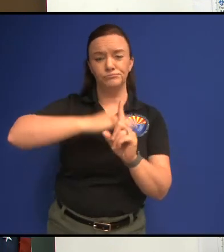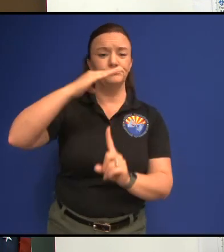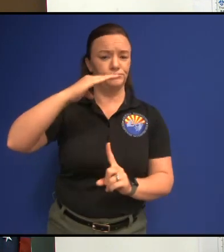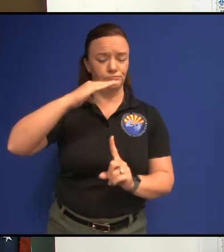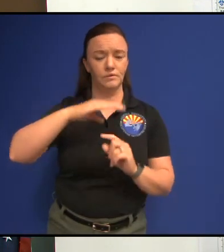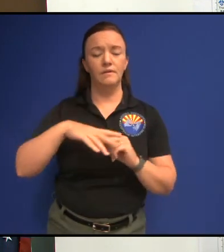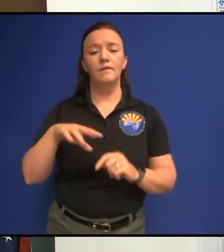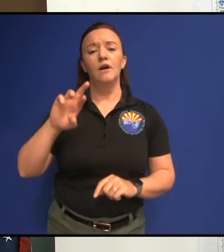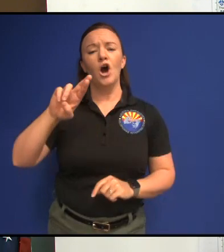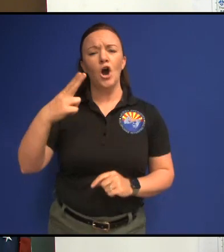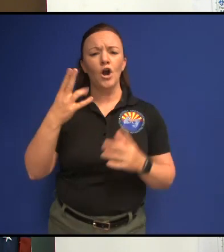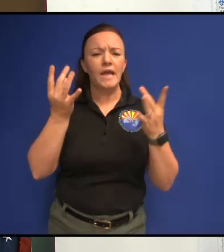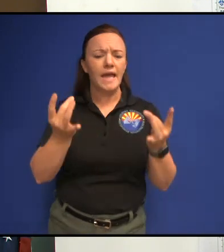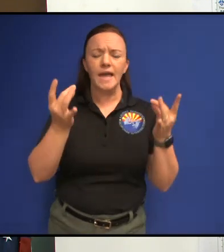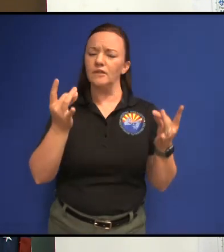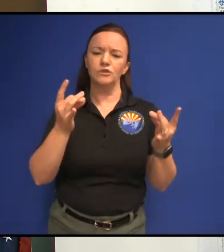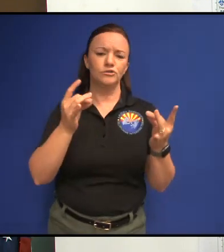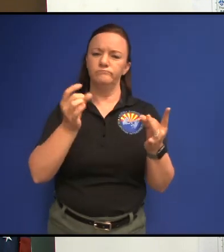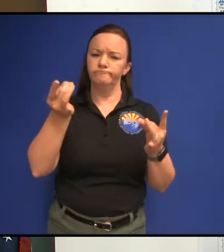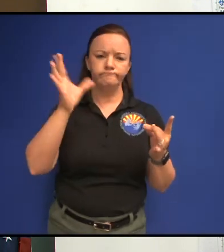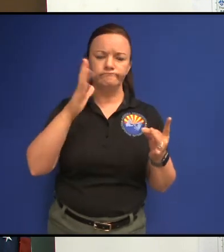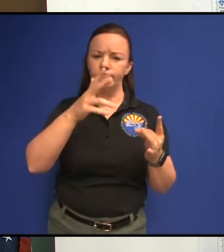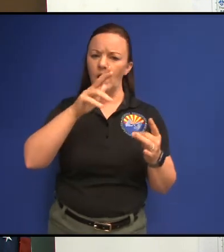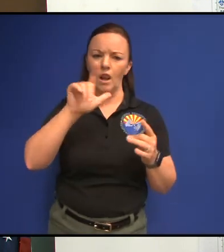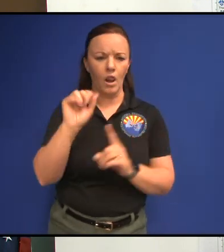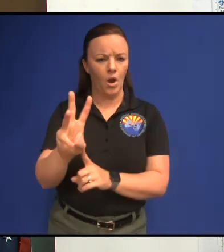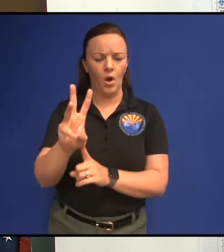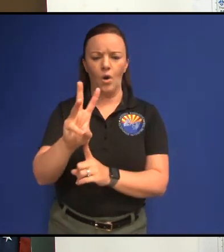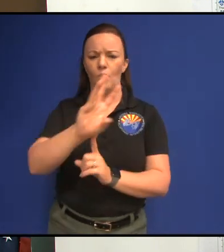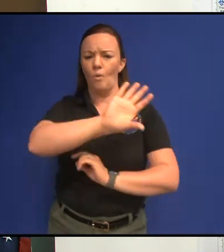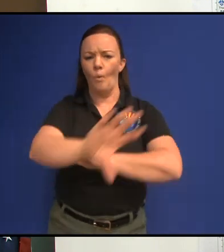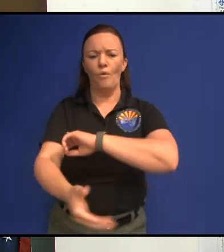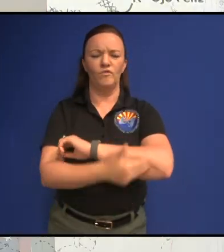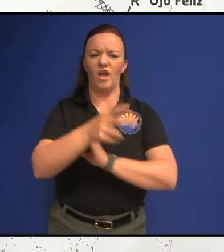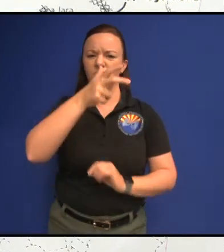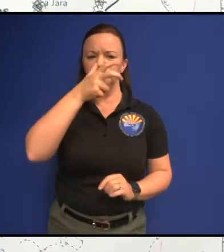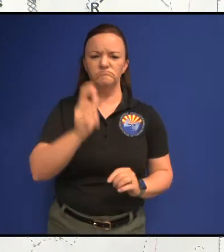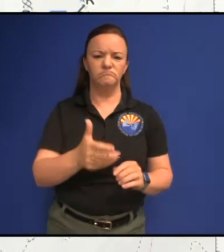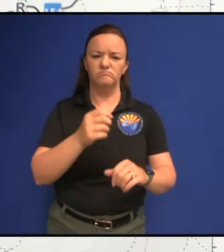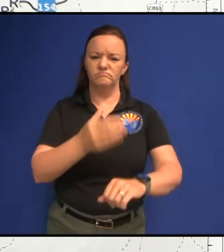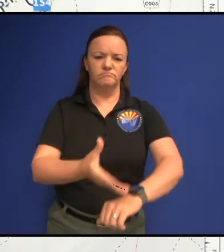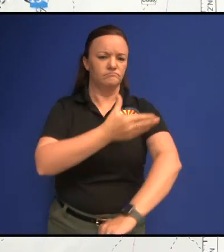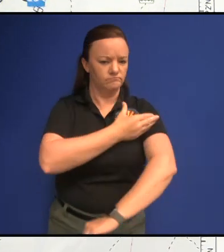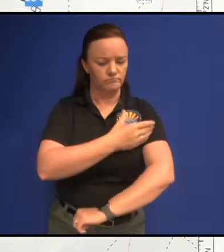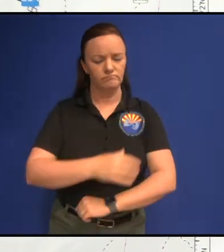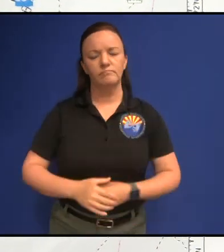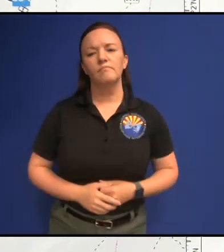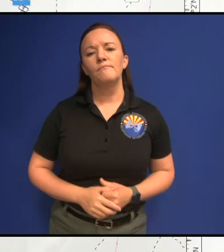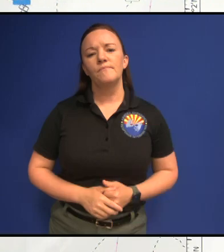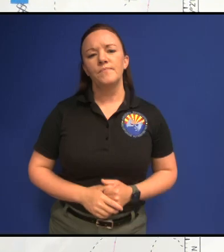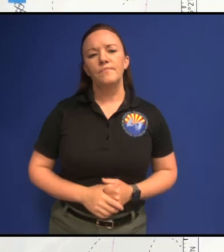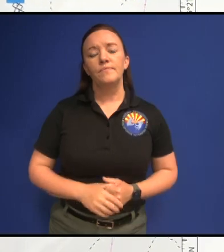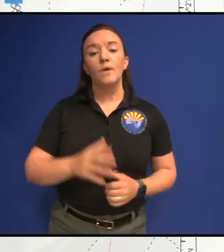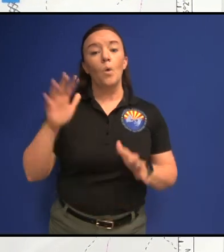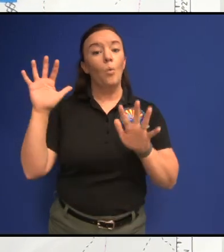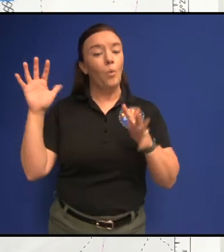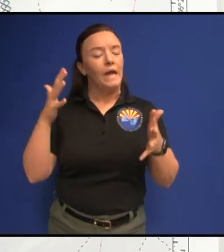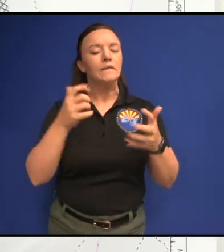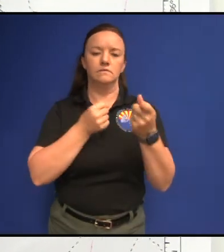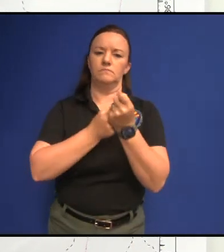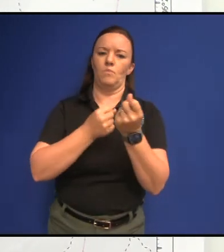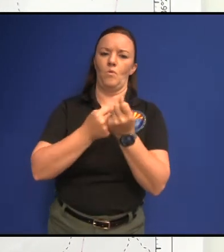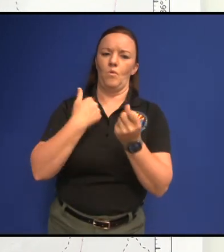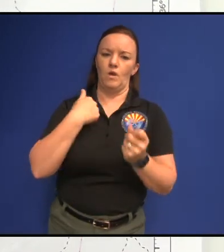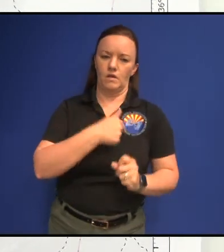low RHs, not good recovery overnight. The winds, a good thing about that is that they're in our favor. So that